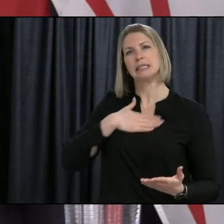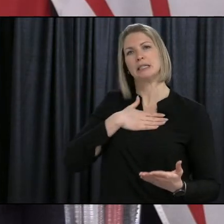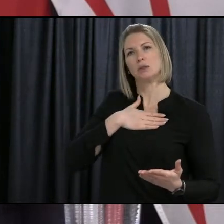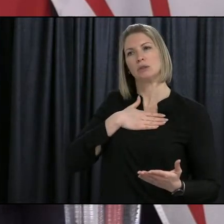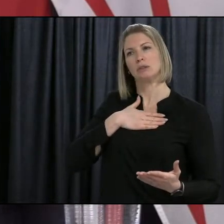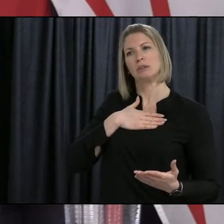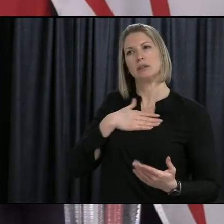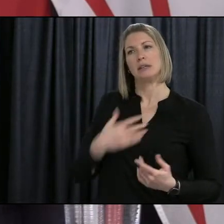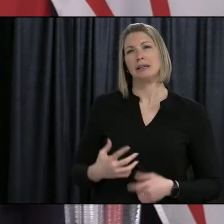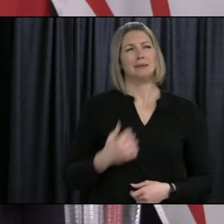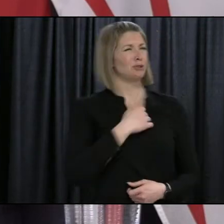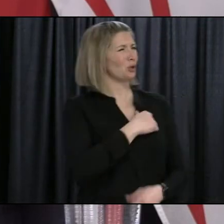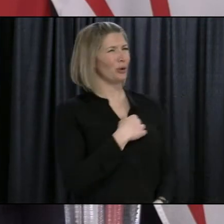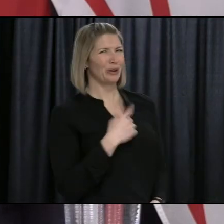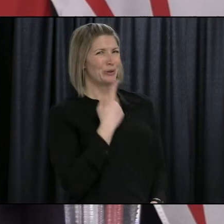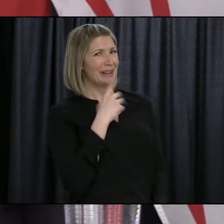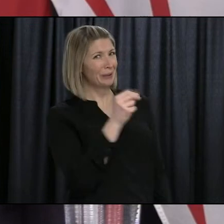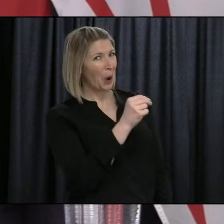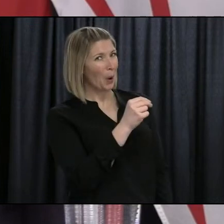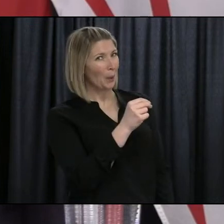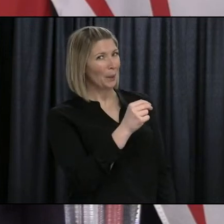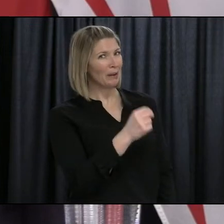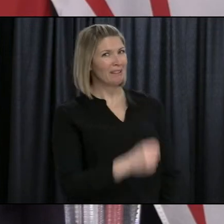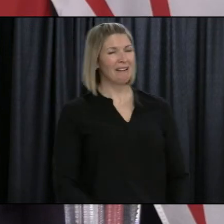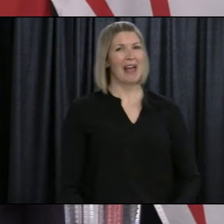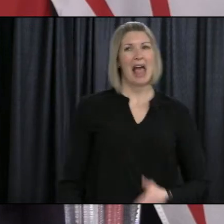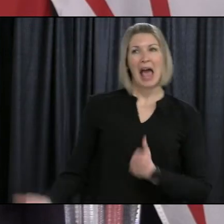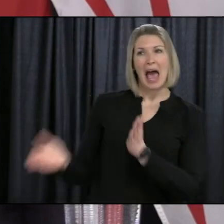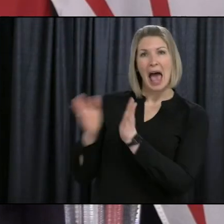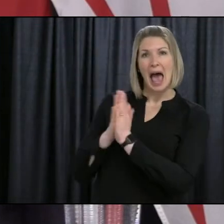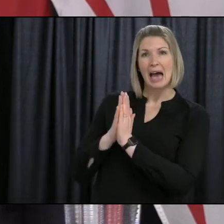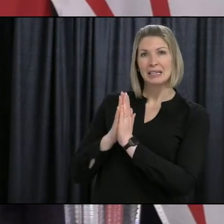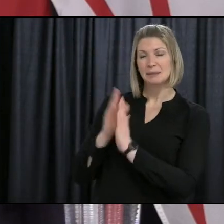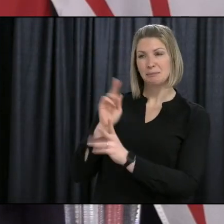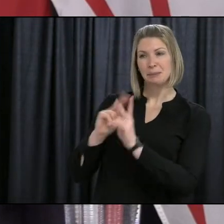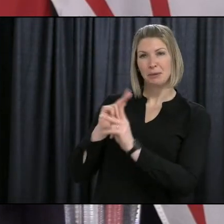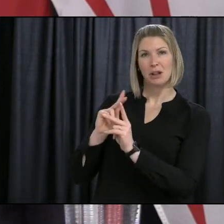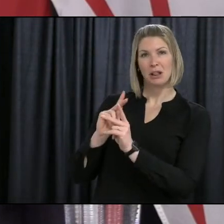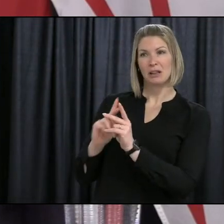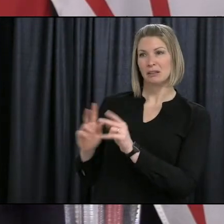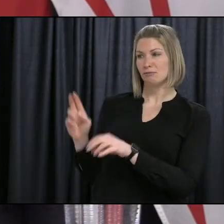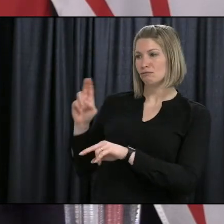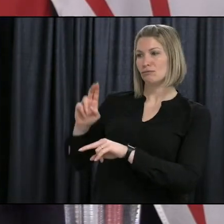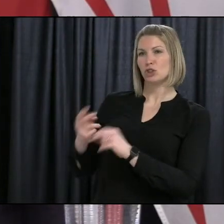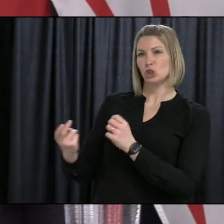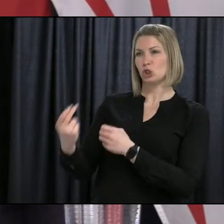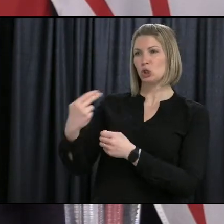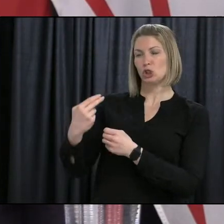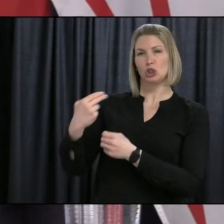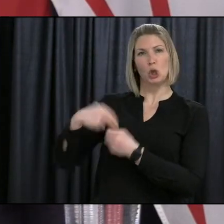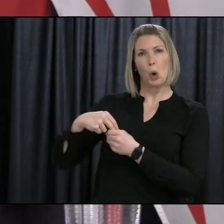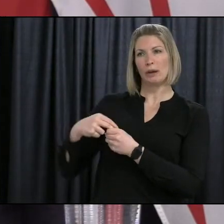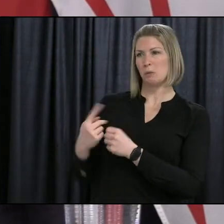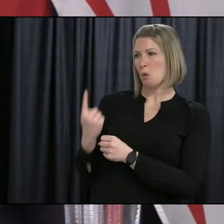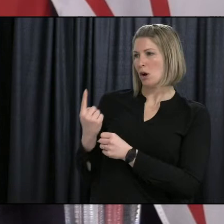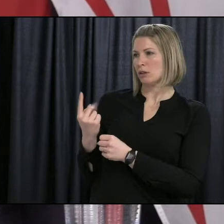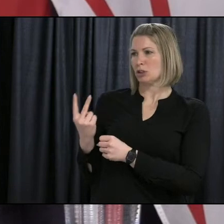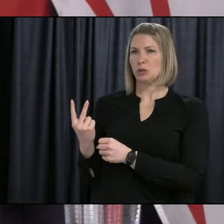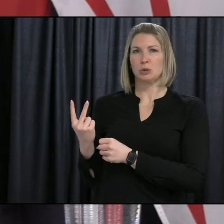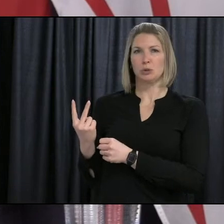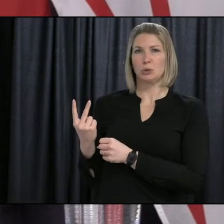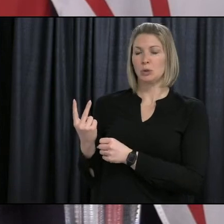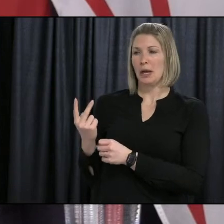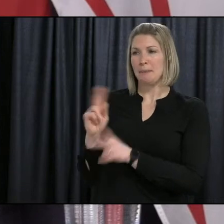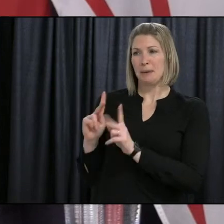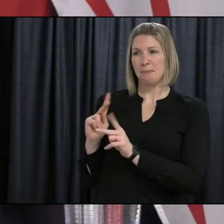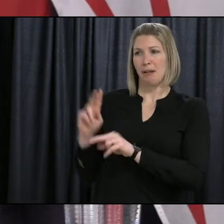Sorry, is that a no? Well, I mean, your question was about adding multiple different people, but some... Not multiple, but maybe possibly one and